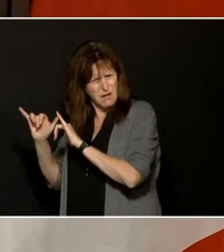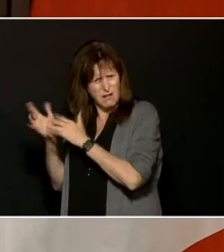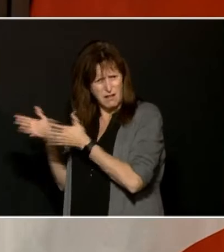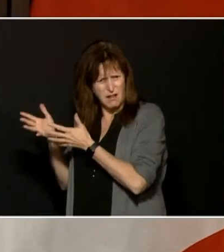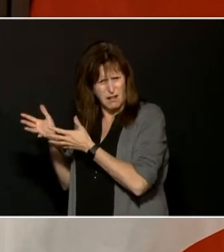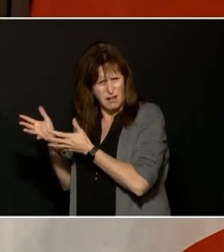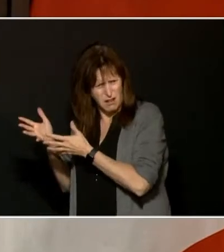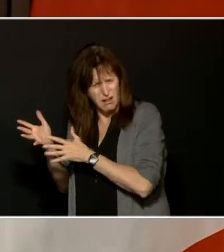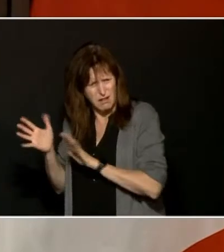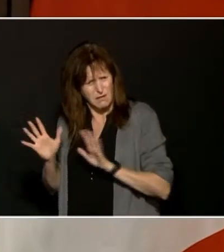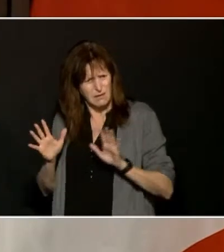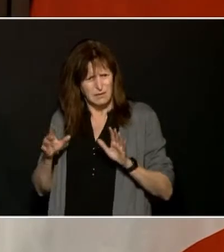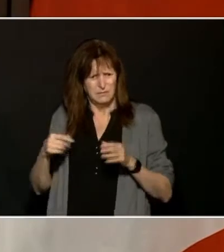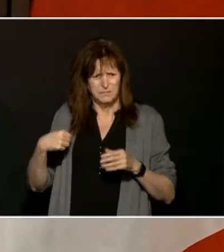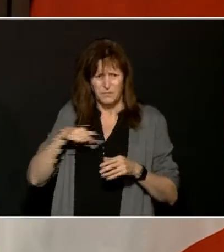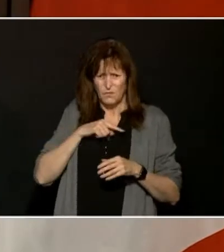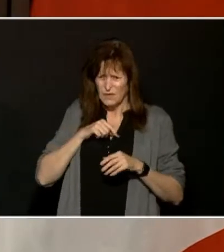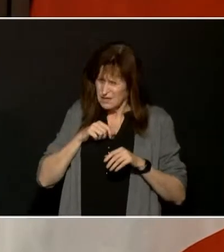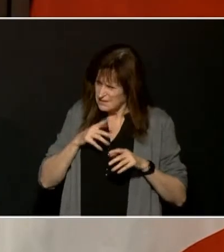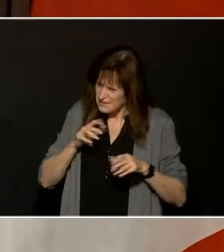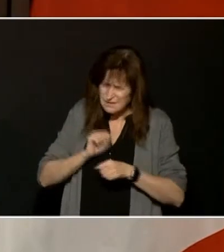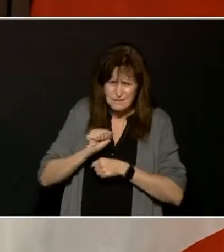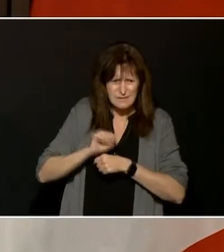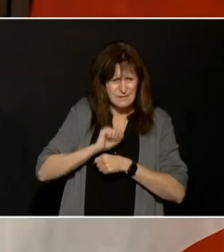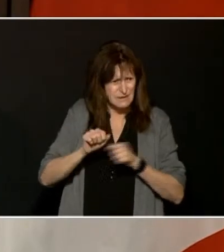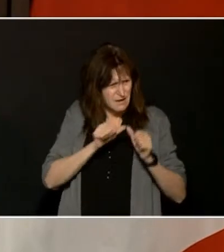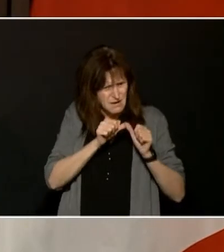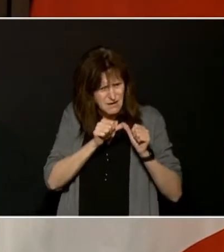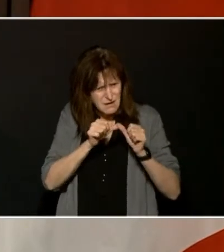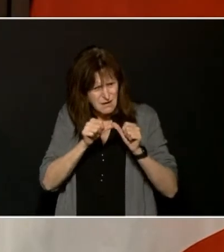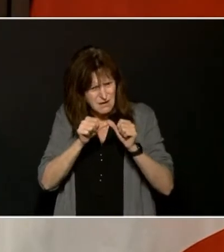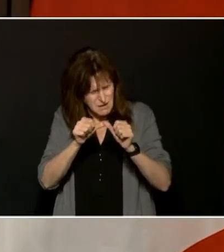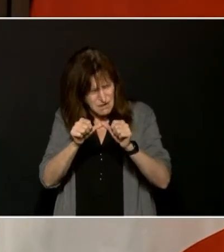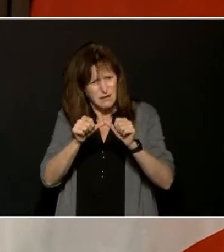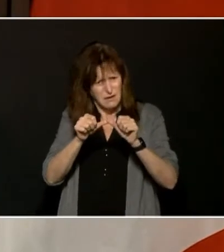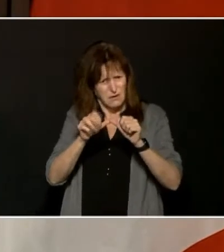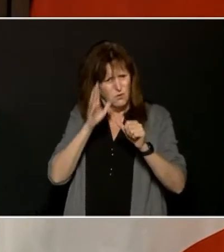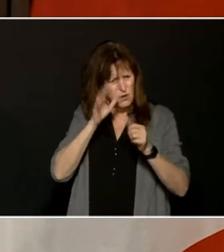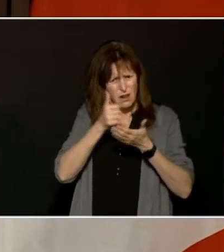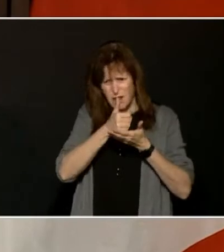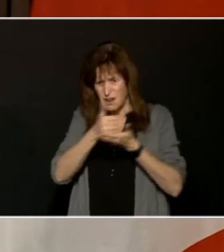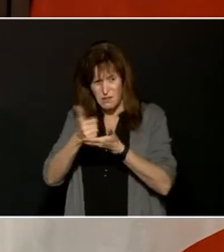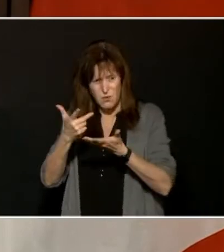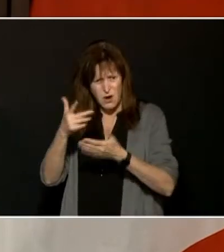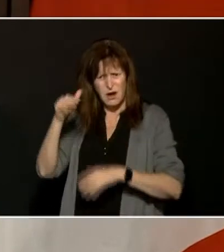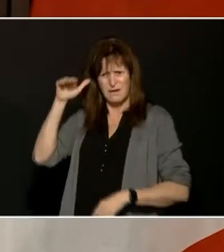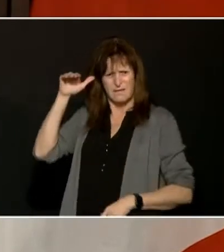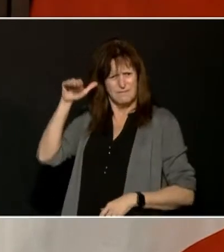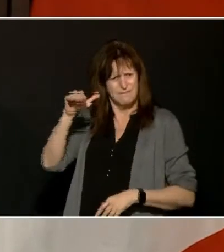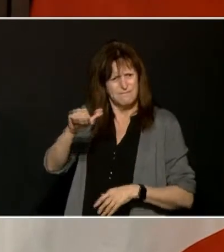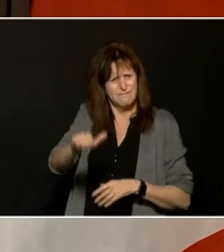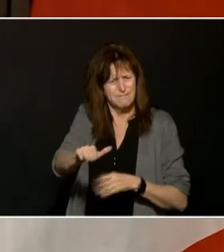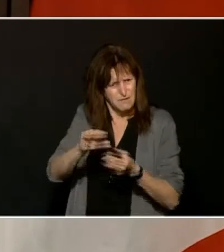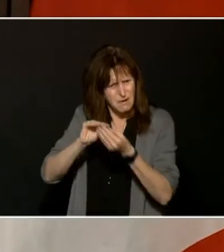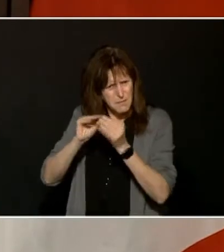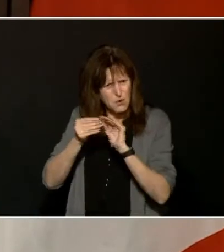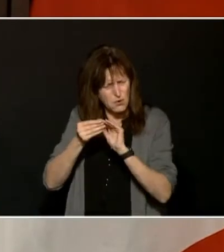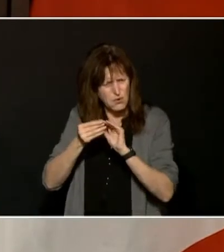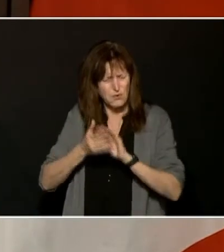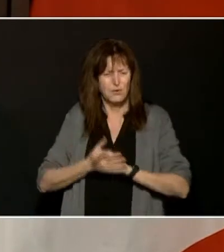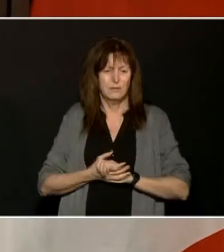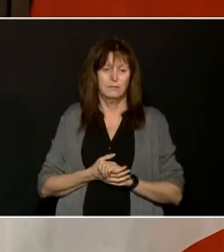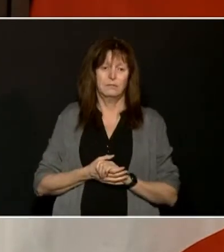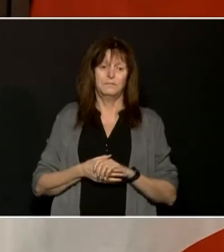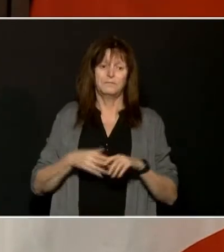risk. Let's talk about why we see a different picture today. Our vaccine rollout has been impressive of late. We'll show you data on